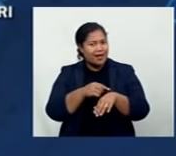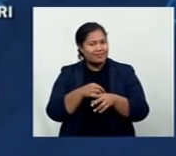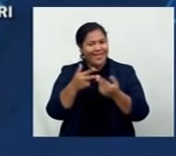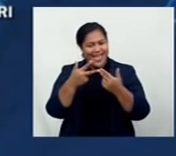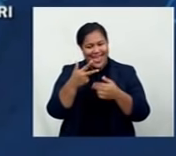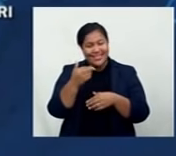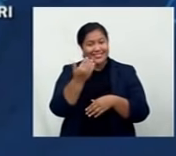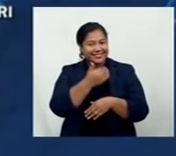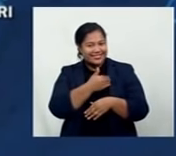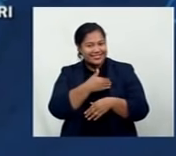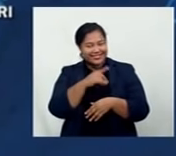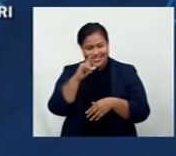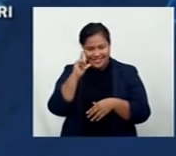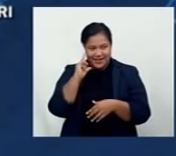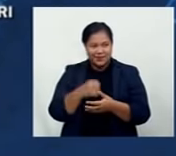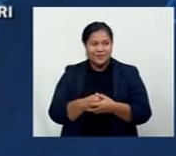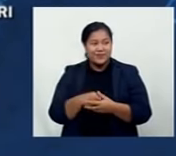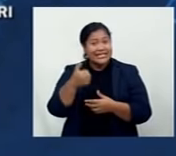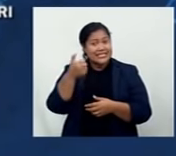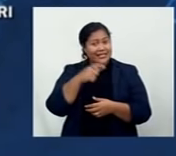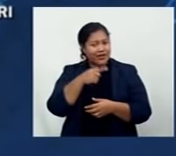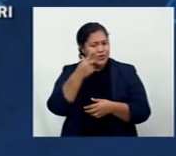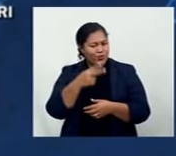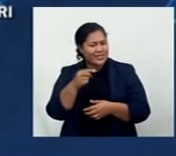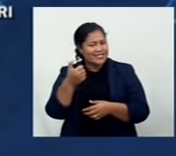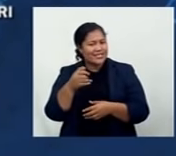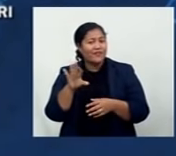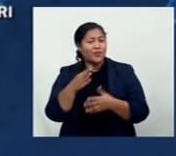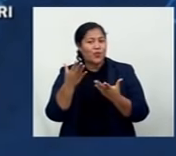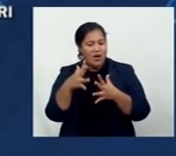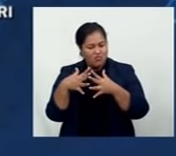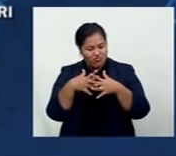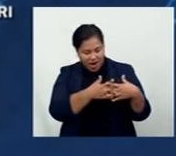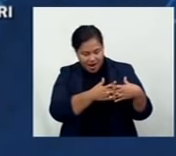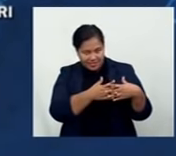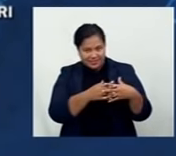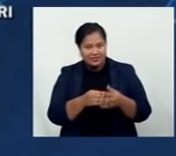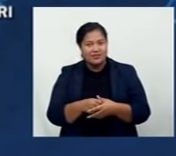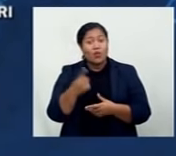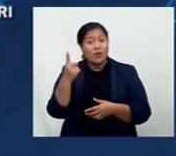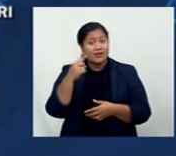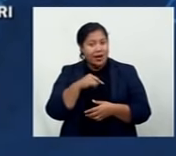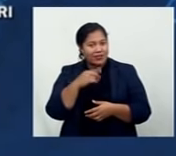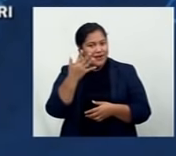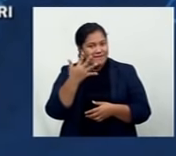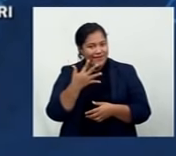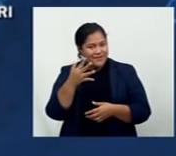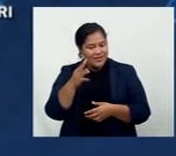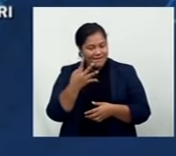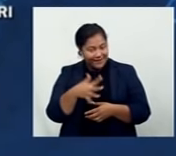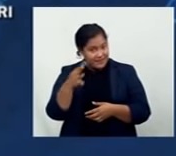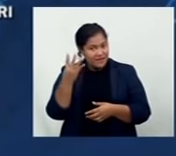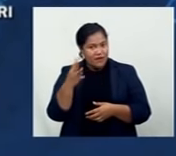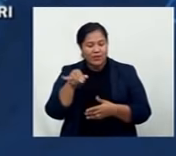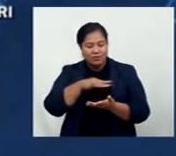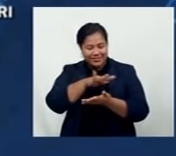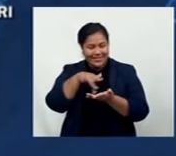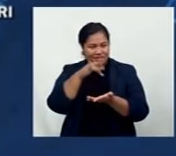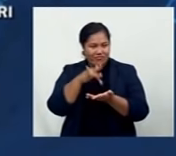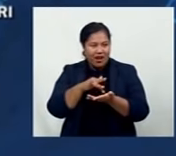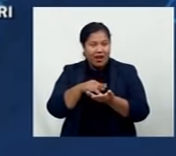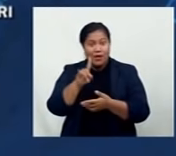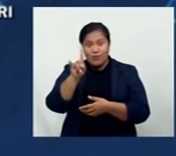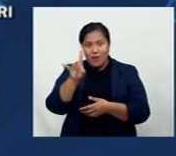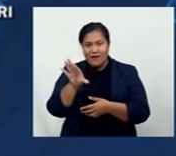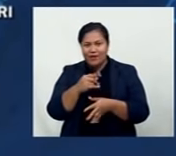8 a.m. yesterday. 626 cases are from the Western Division and 154 from the Central and 1